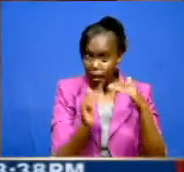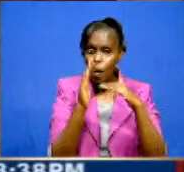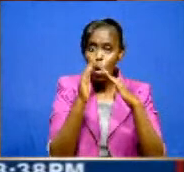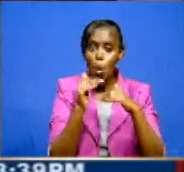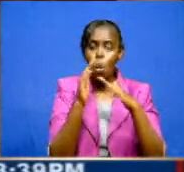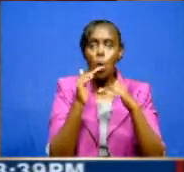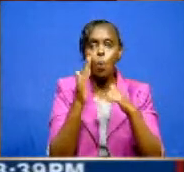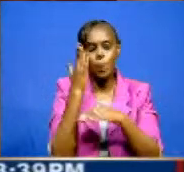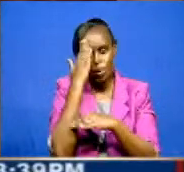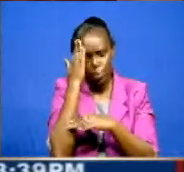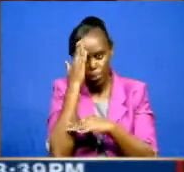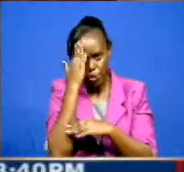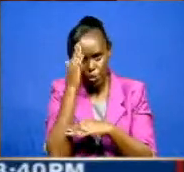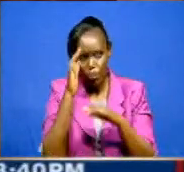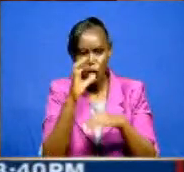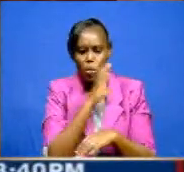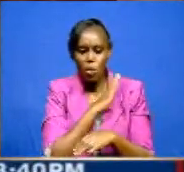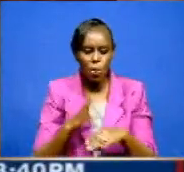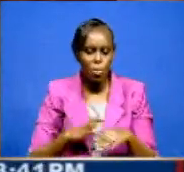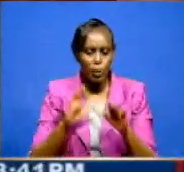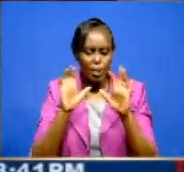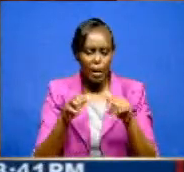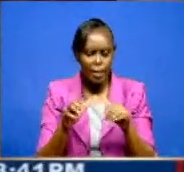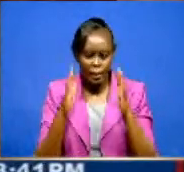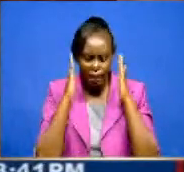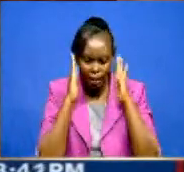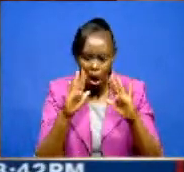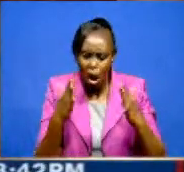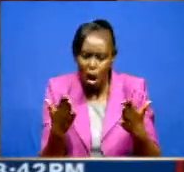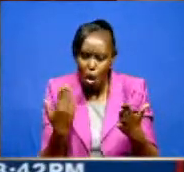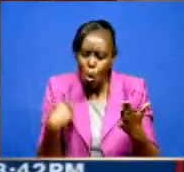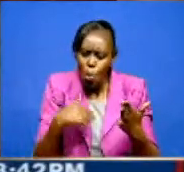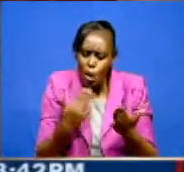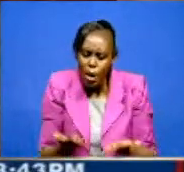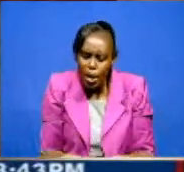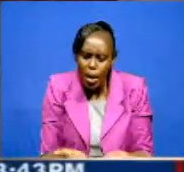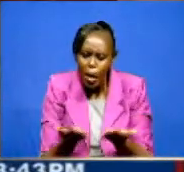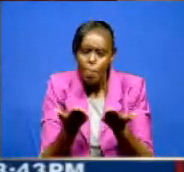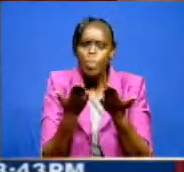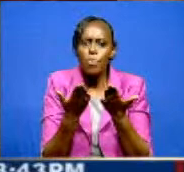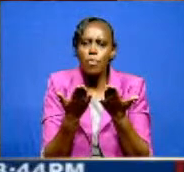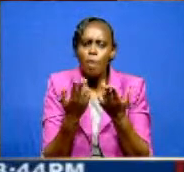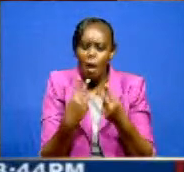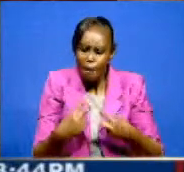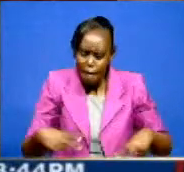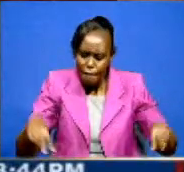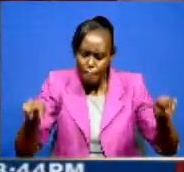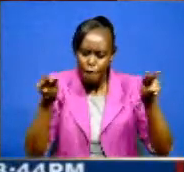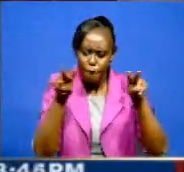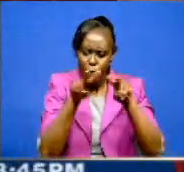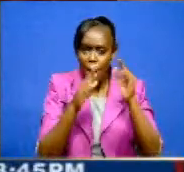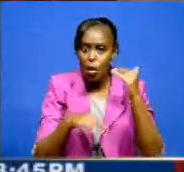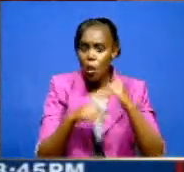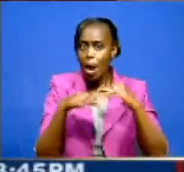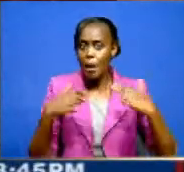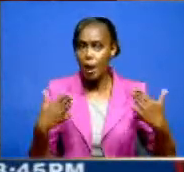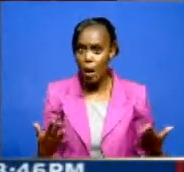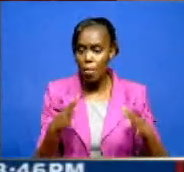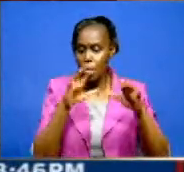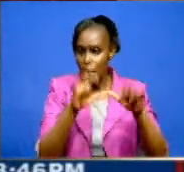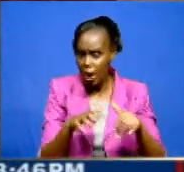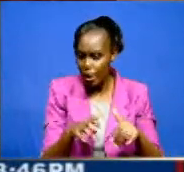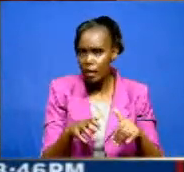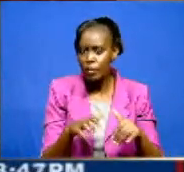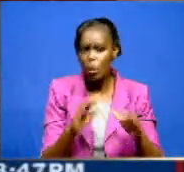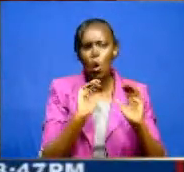and I know the Committee on Agriculture is really focused on. How do we improve? How do we value add? Why is it that across the